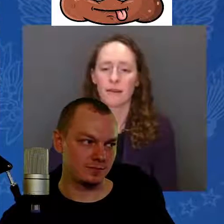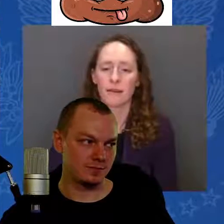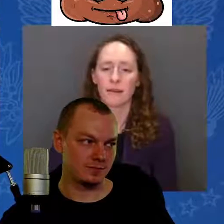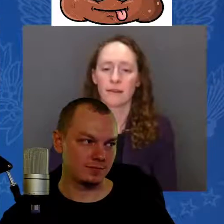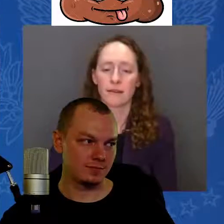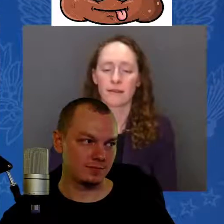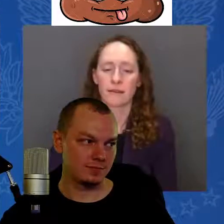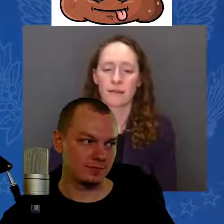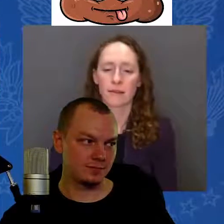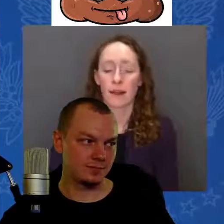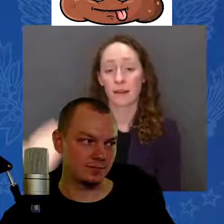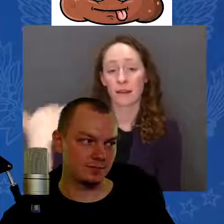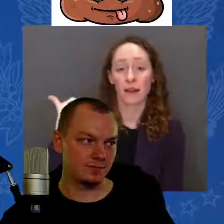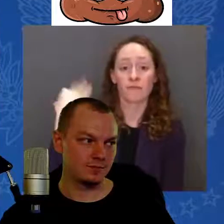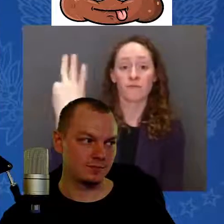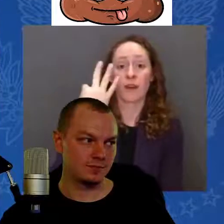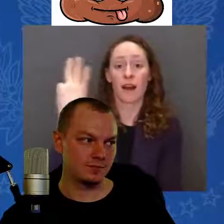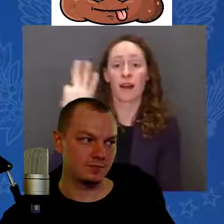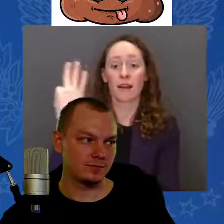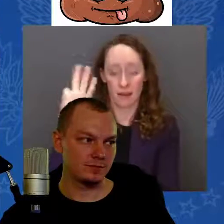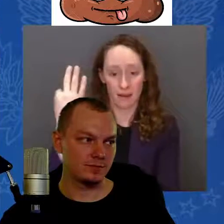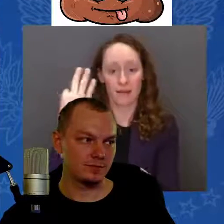Greenville, Mississippi,